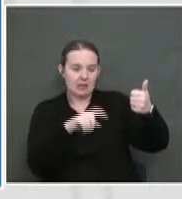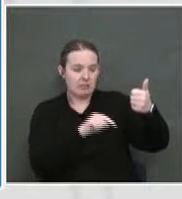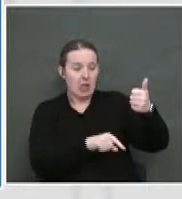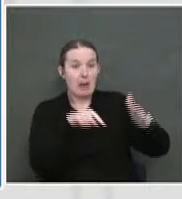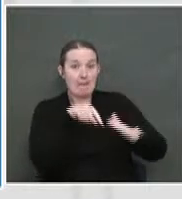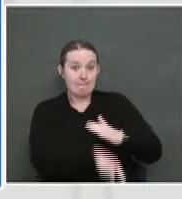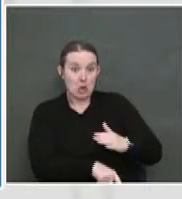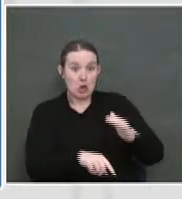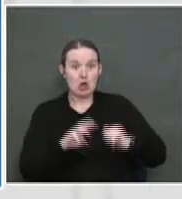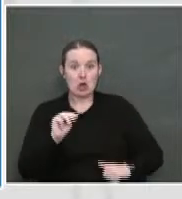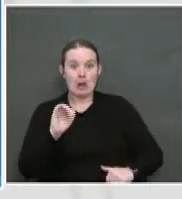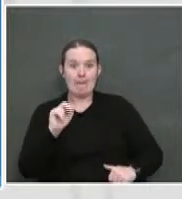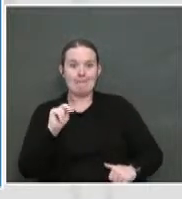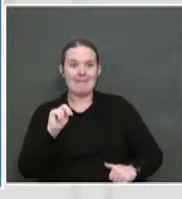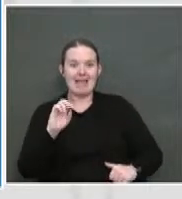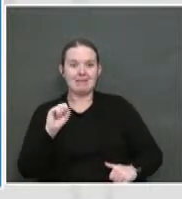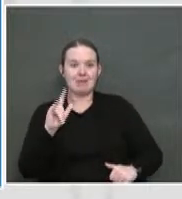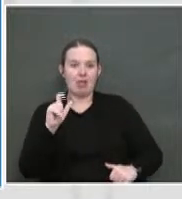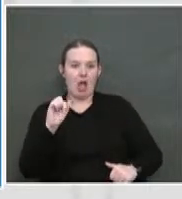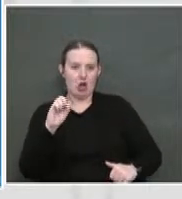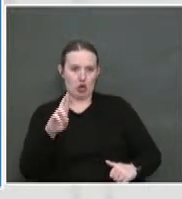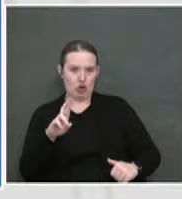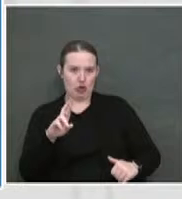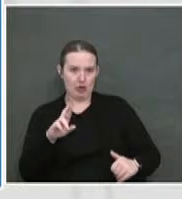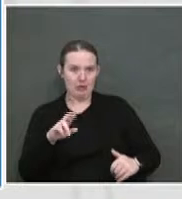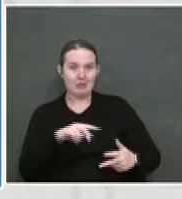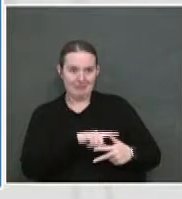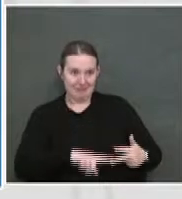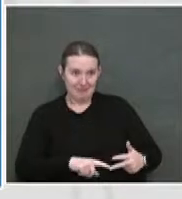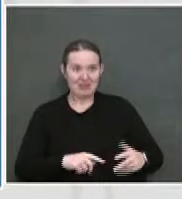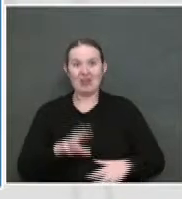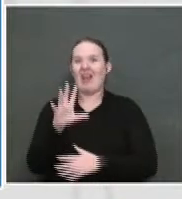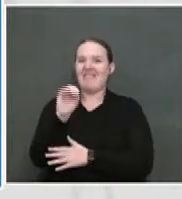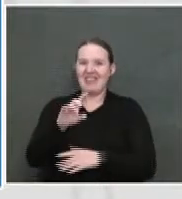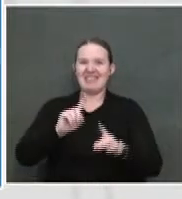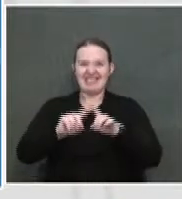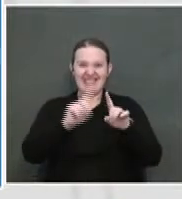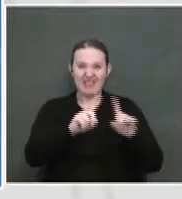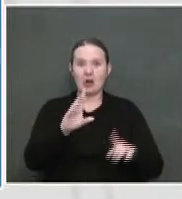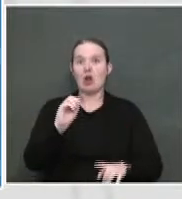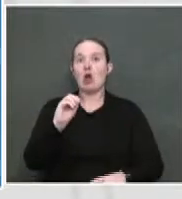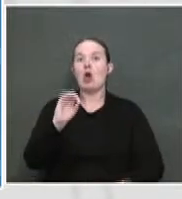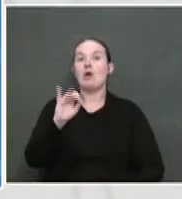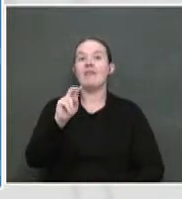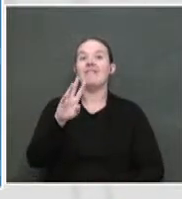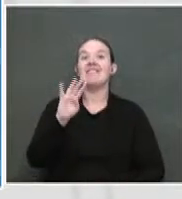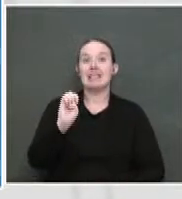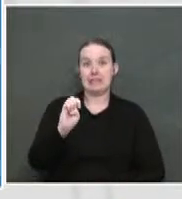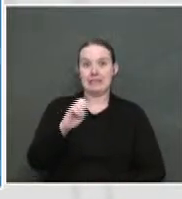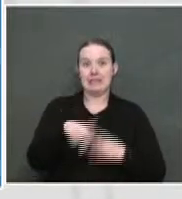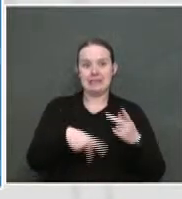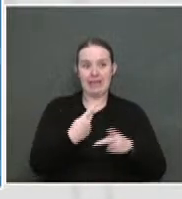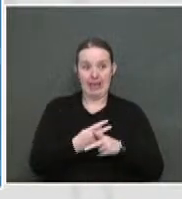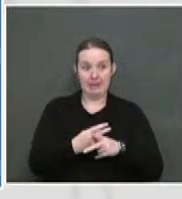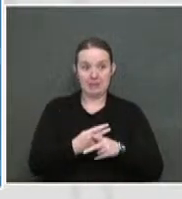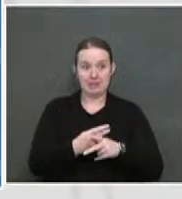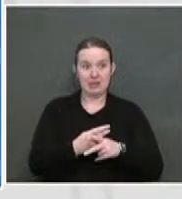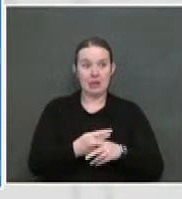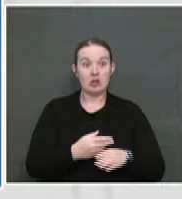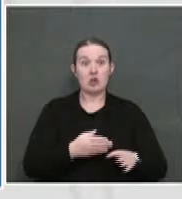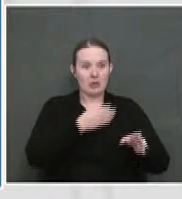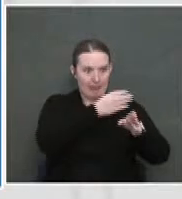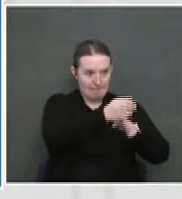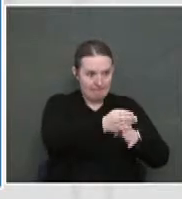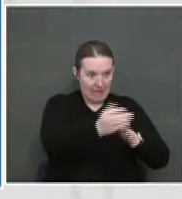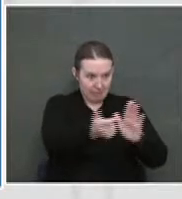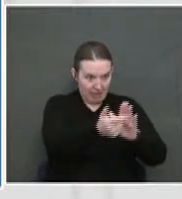murder, or manslaughter. So that's what the 50 offense types are under the heading of the main